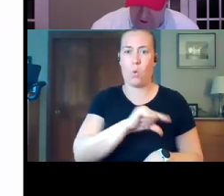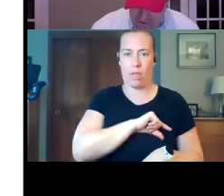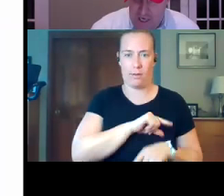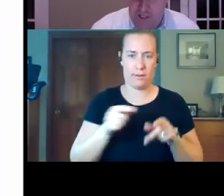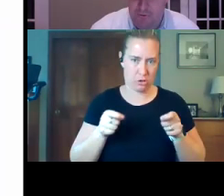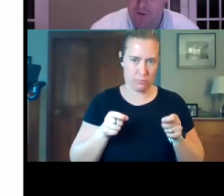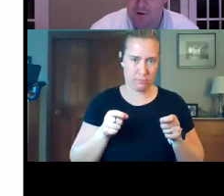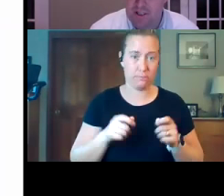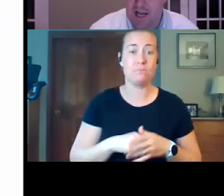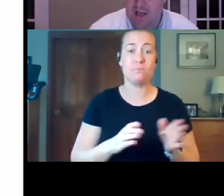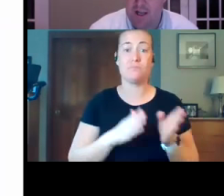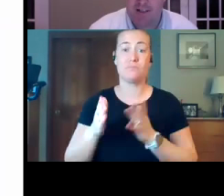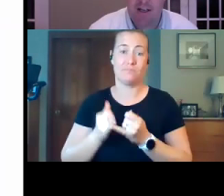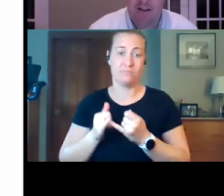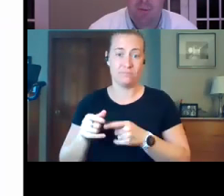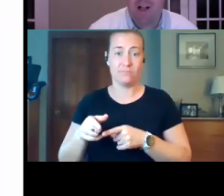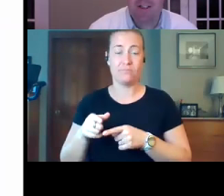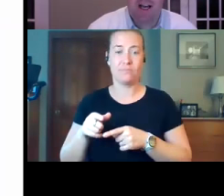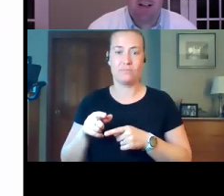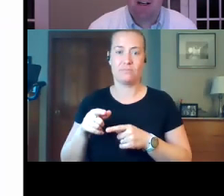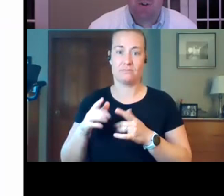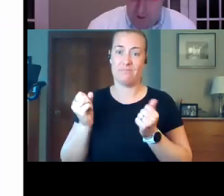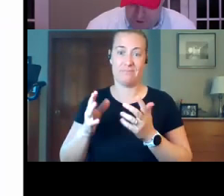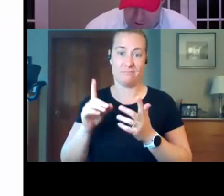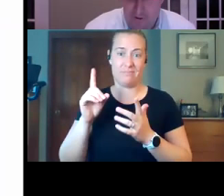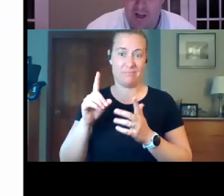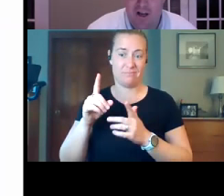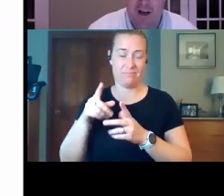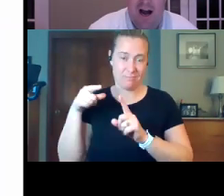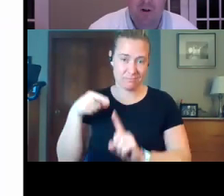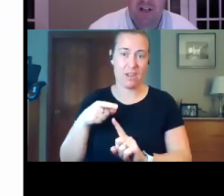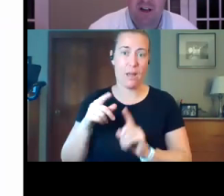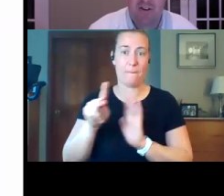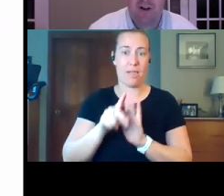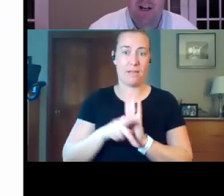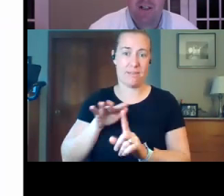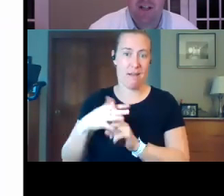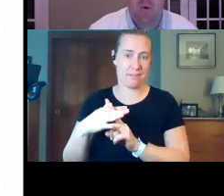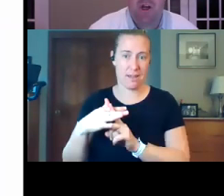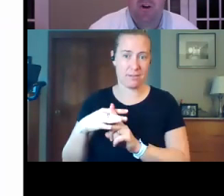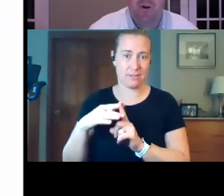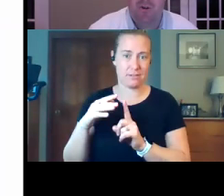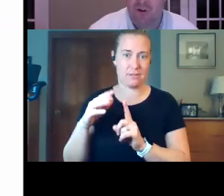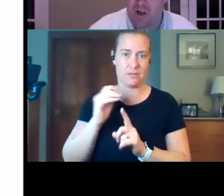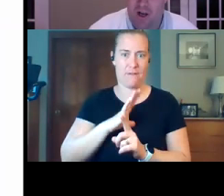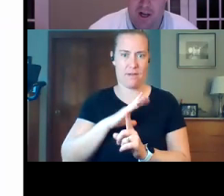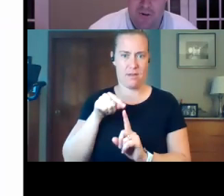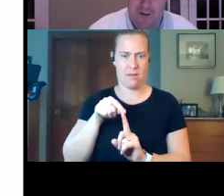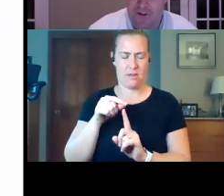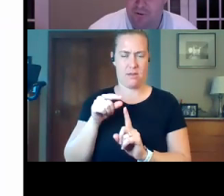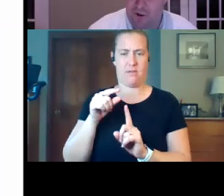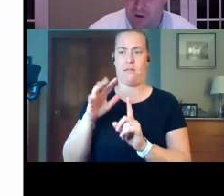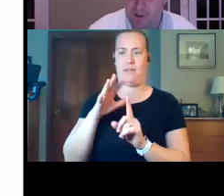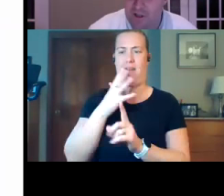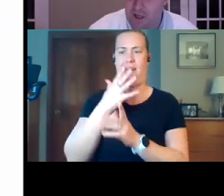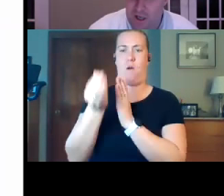these strategies really focused on attending to the policy context. So what are sort of outer setting strategies that we could use using the